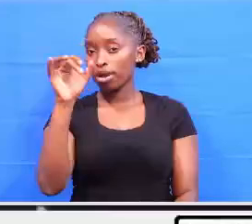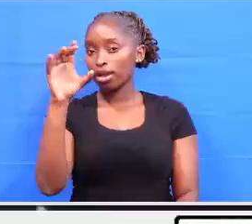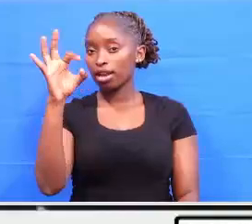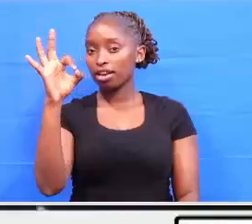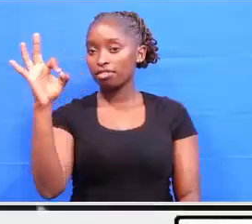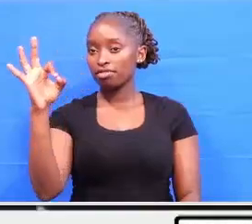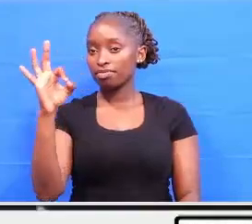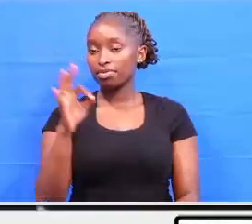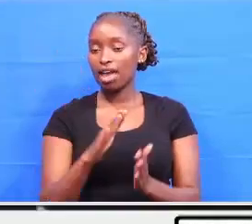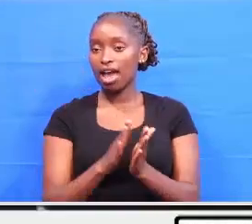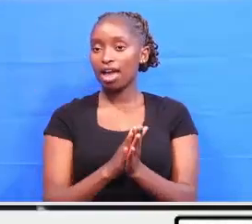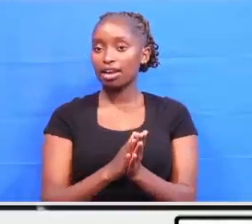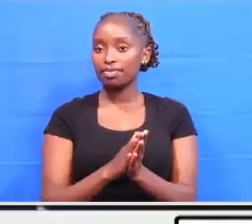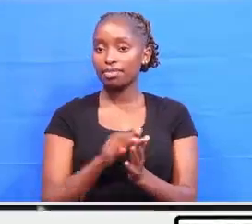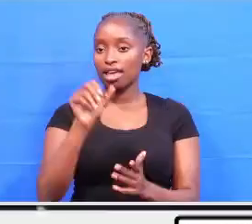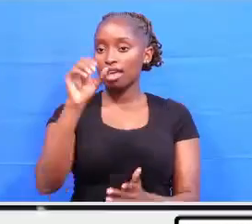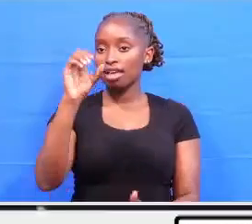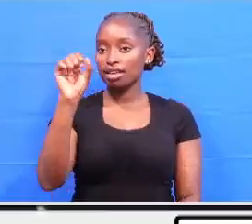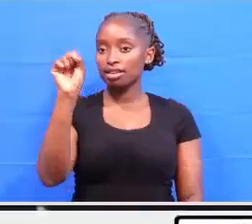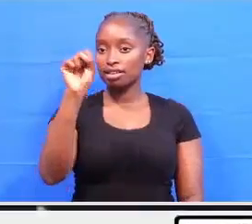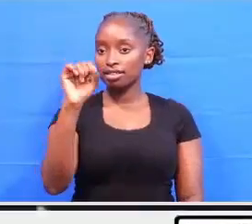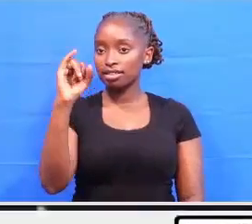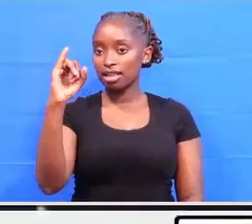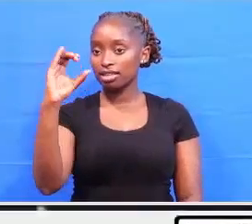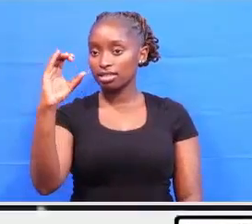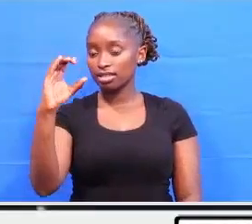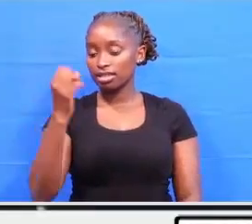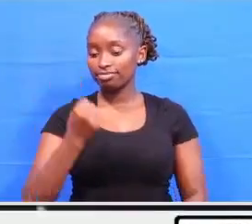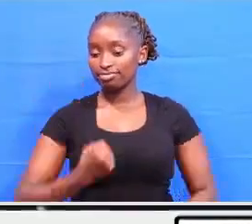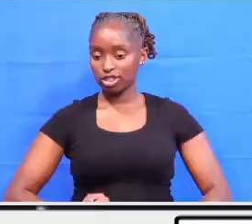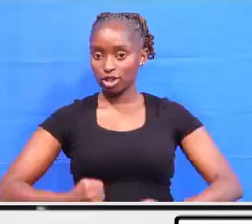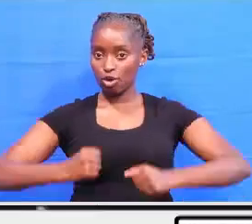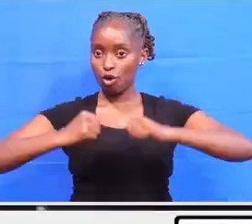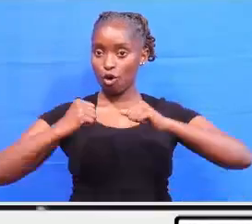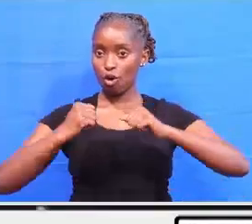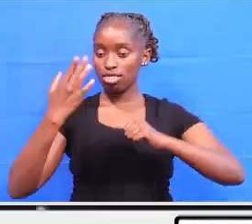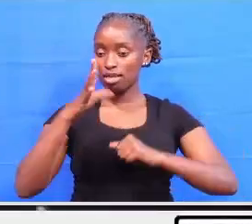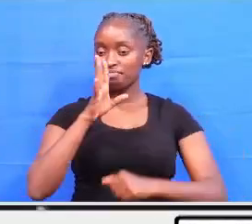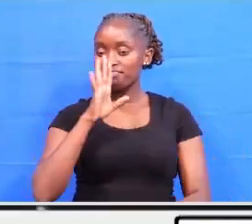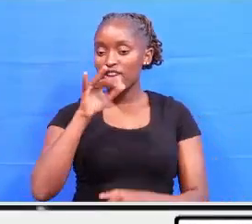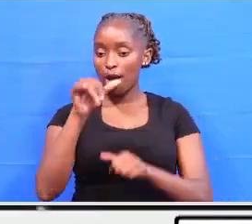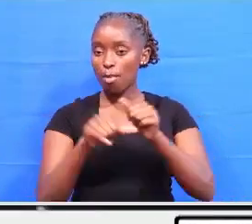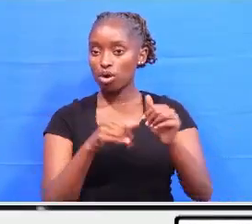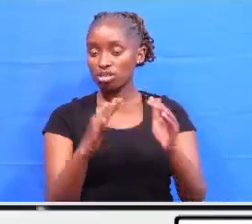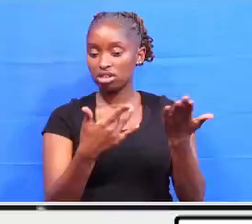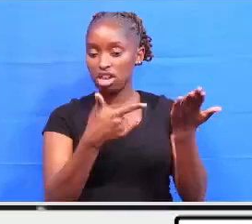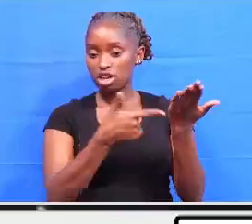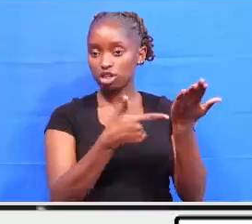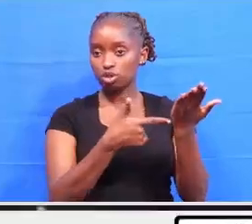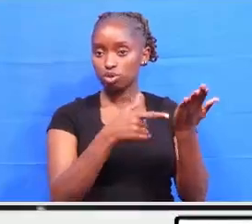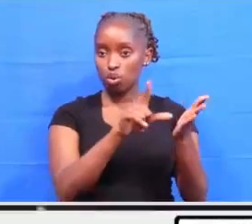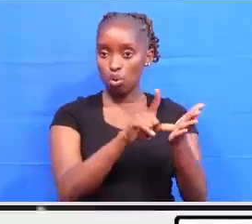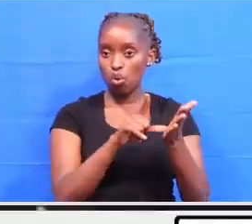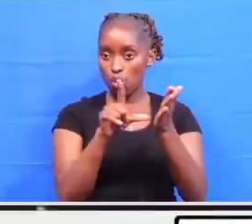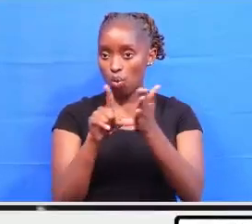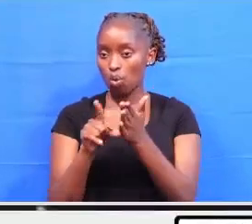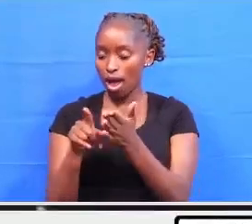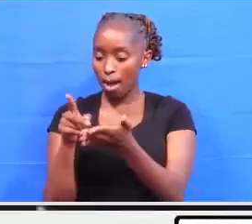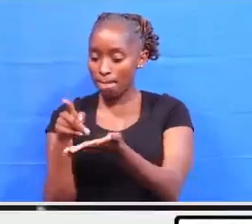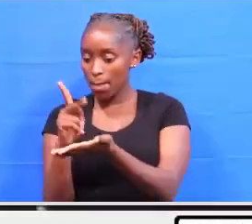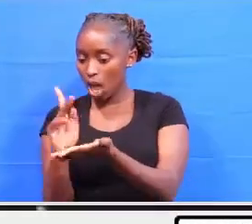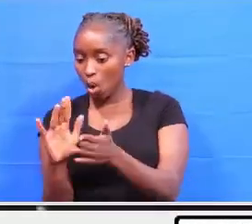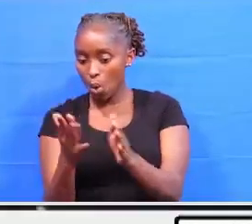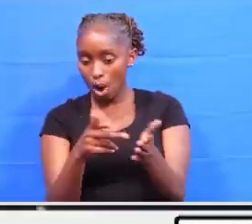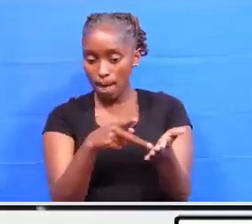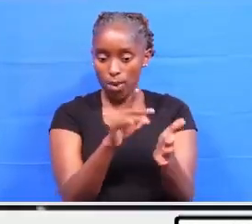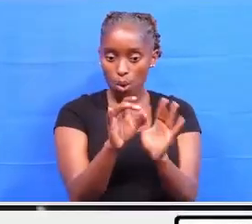course the SIC CEO. And they were just talking about digital borrowing. Pay, don't pay. What